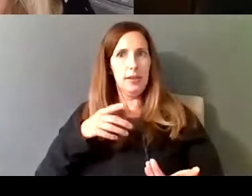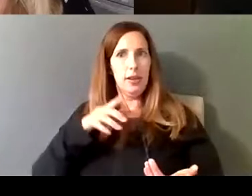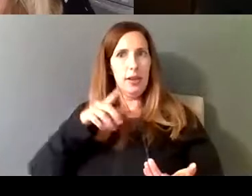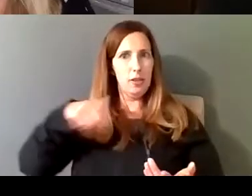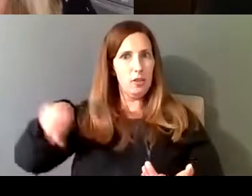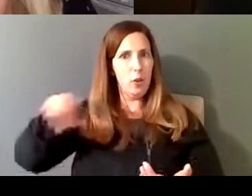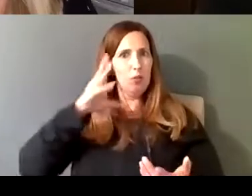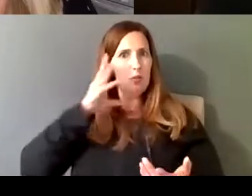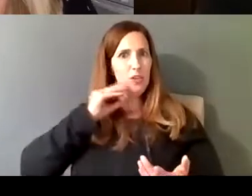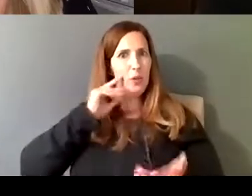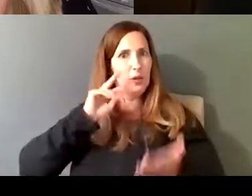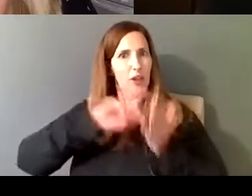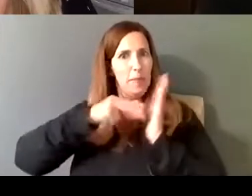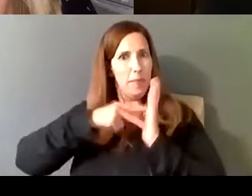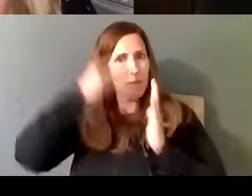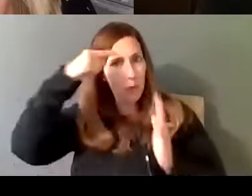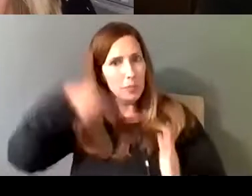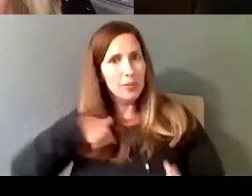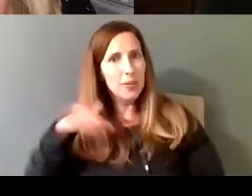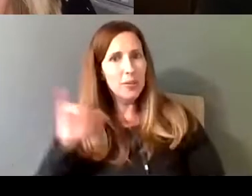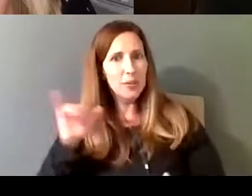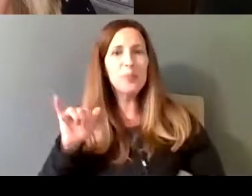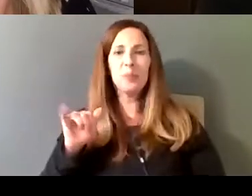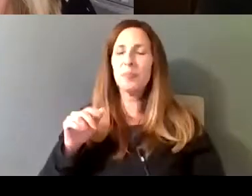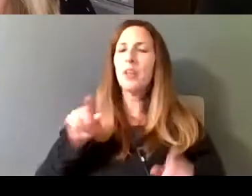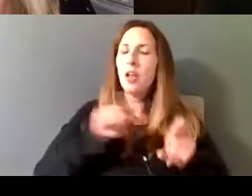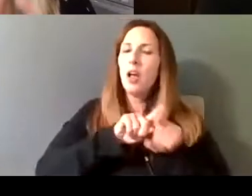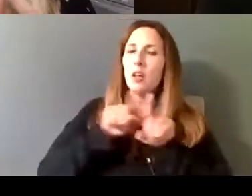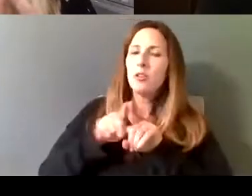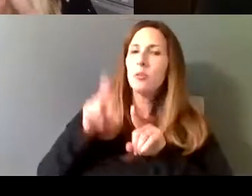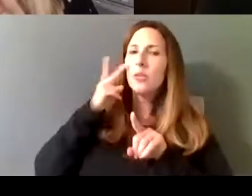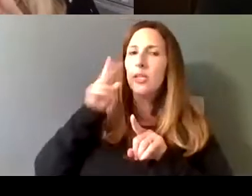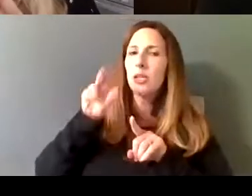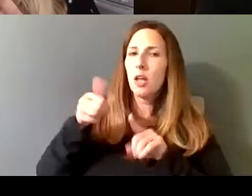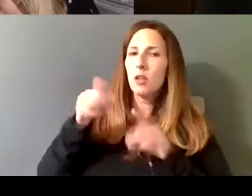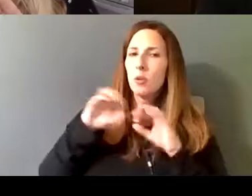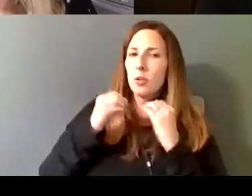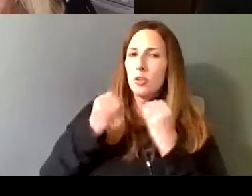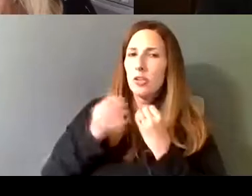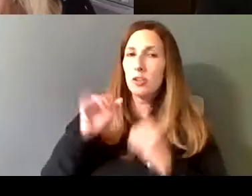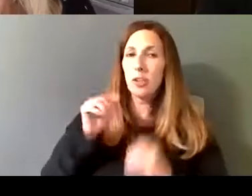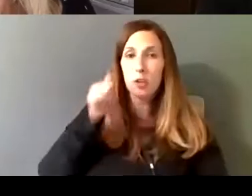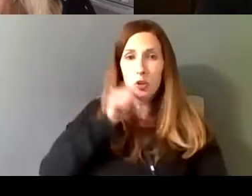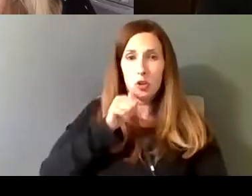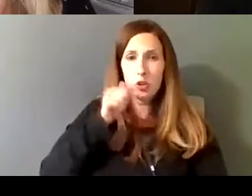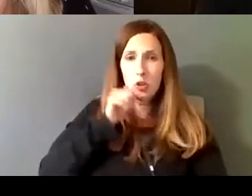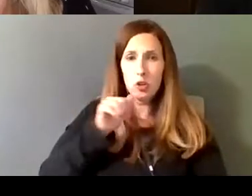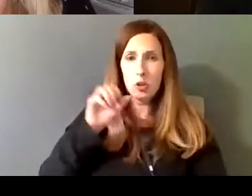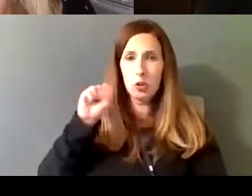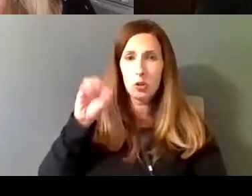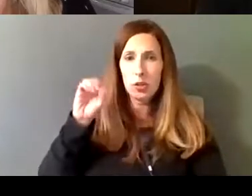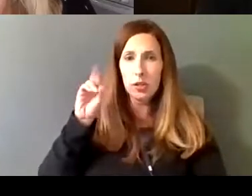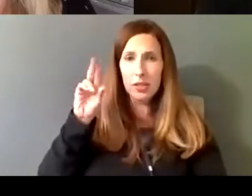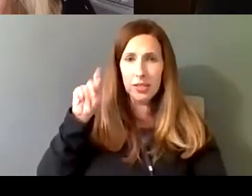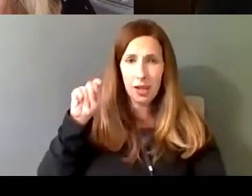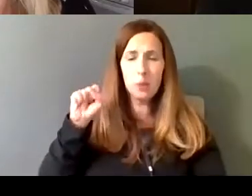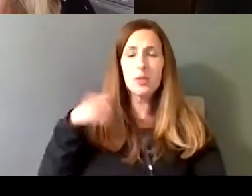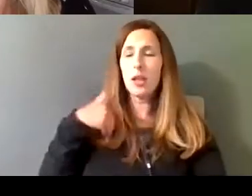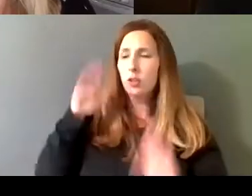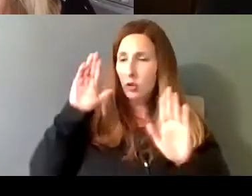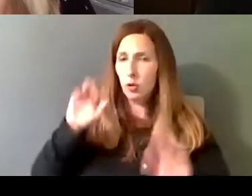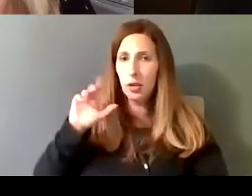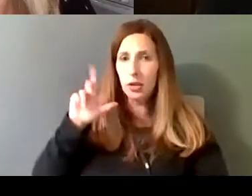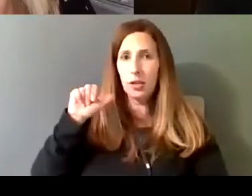them as well. I also see great organizations like the Girl Scouts has a really great Latinx program, and